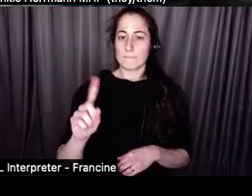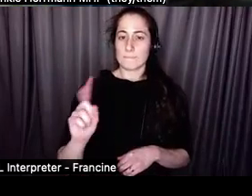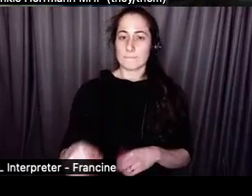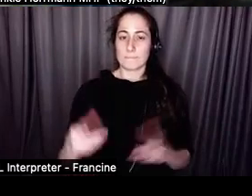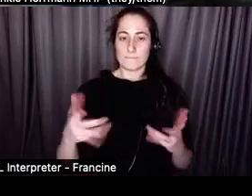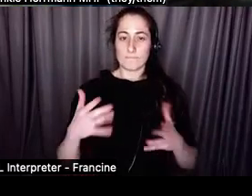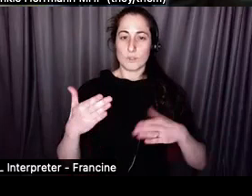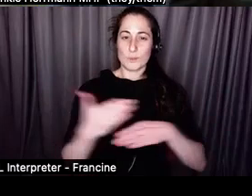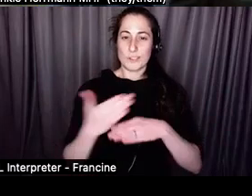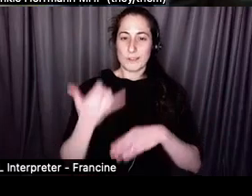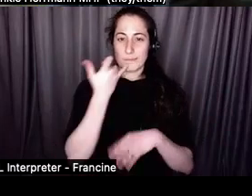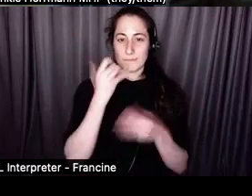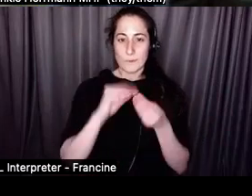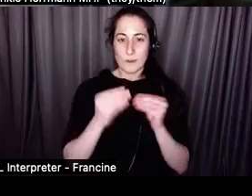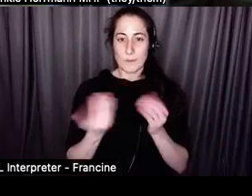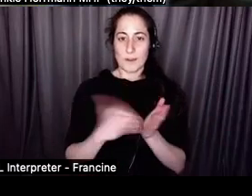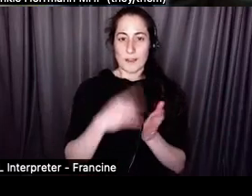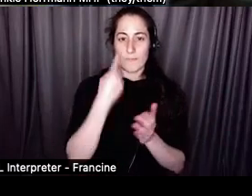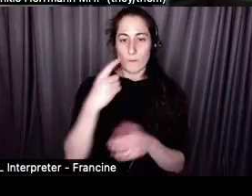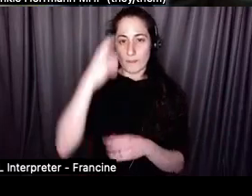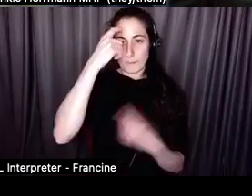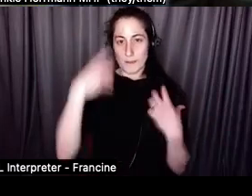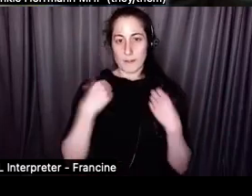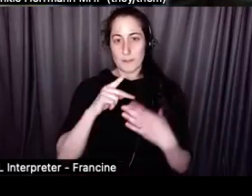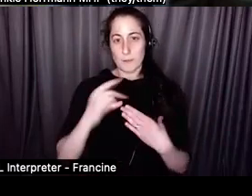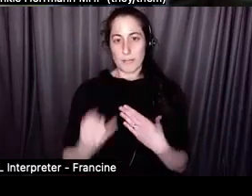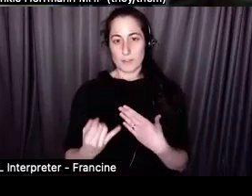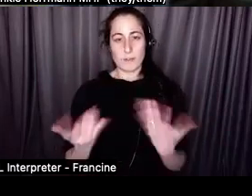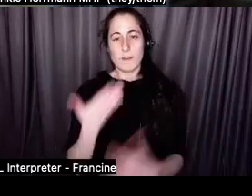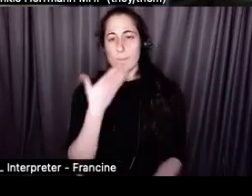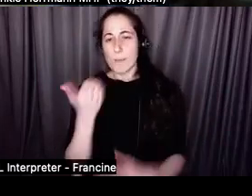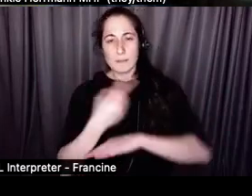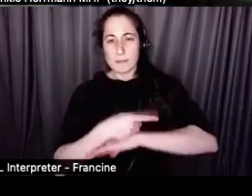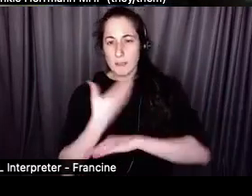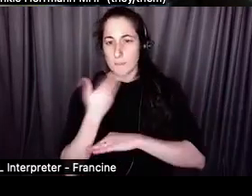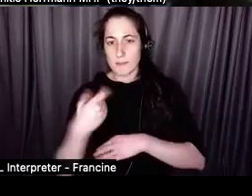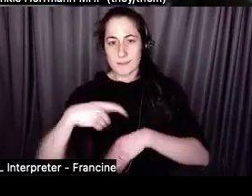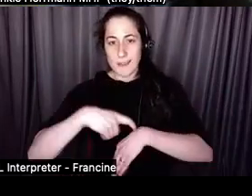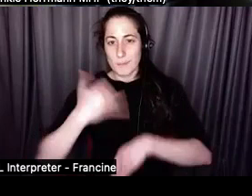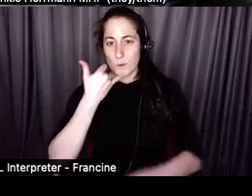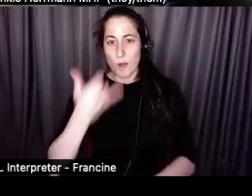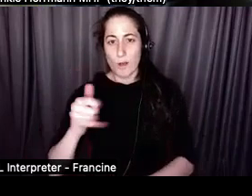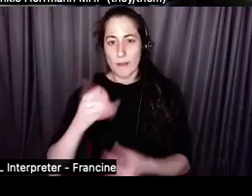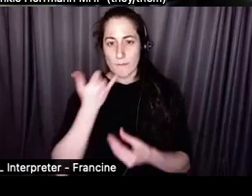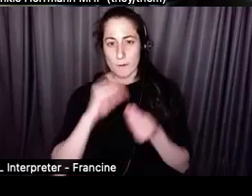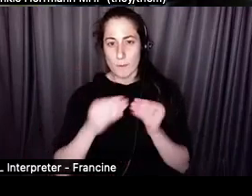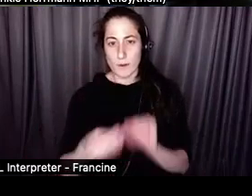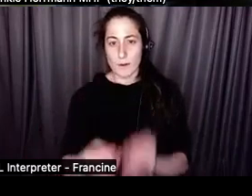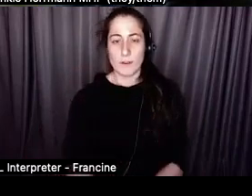again for the Mental Health Project, what are the best days and times to reach that number